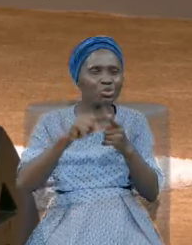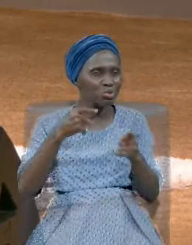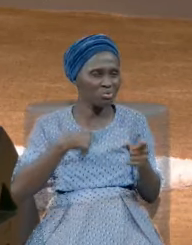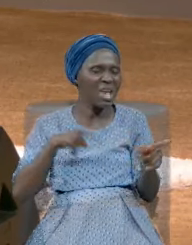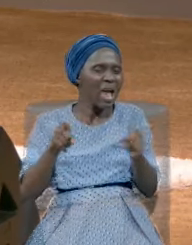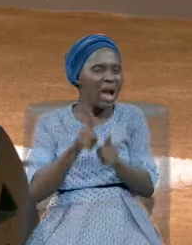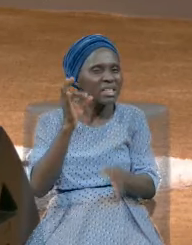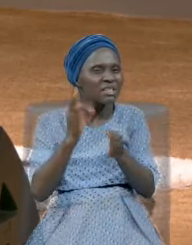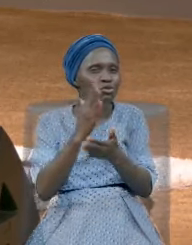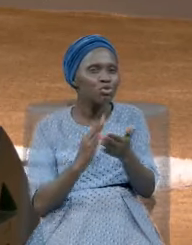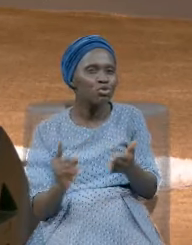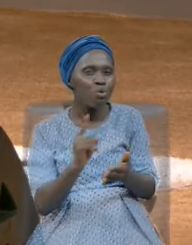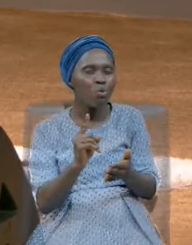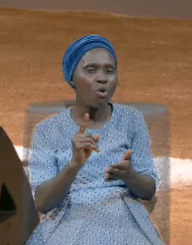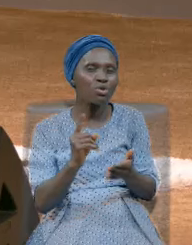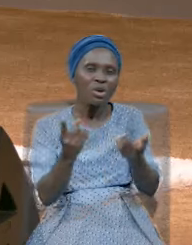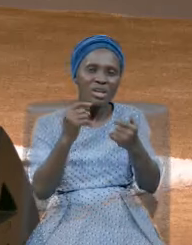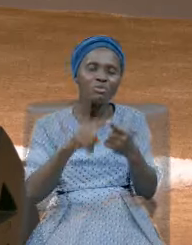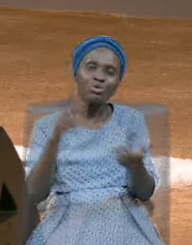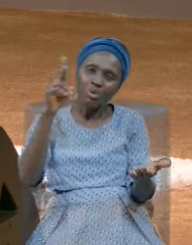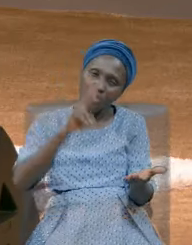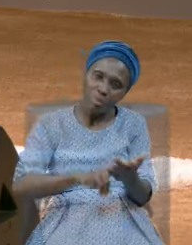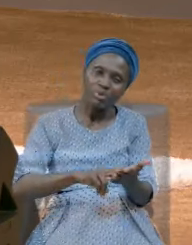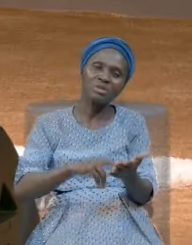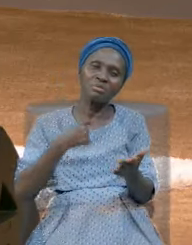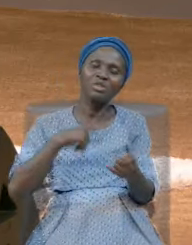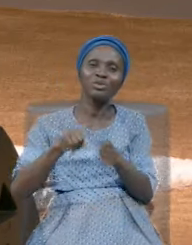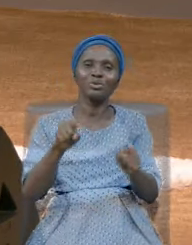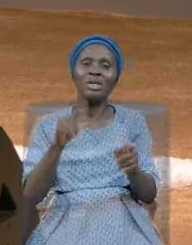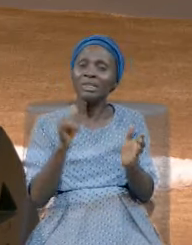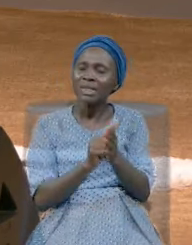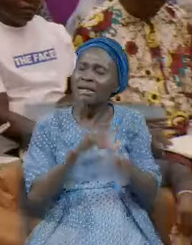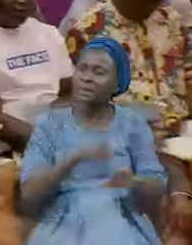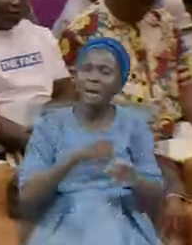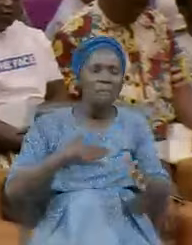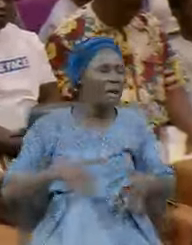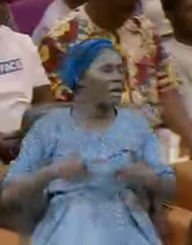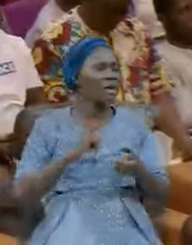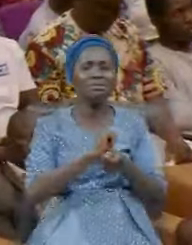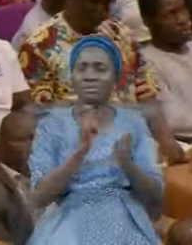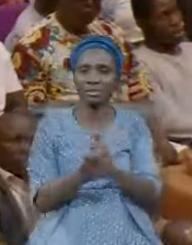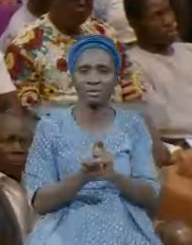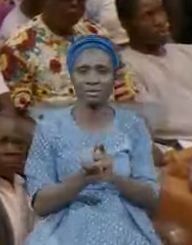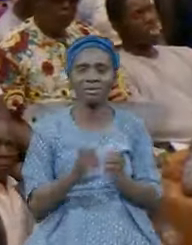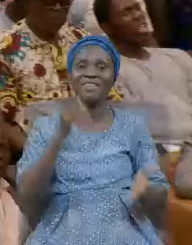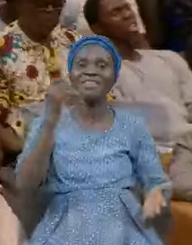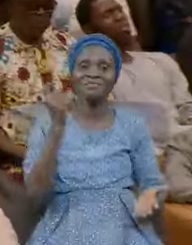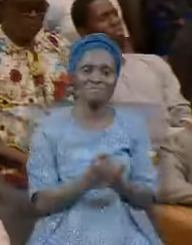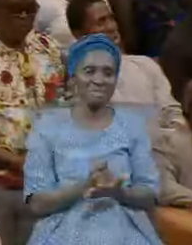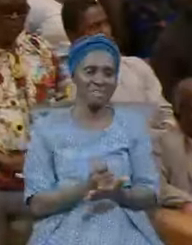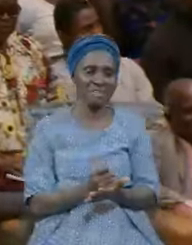was my life, but things have changed. Amen. Amen. It will be like that